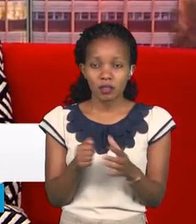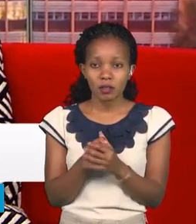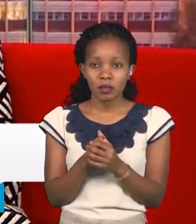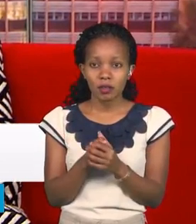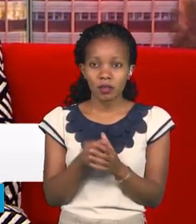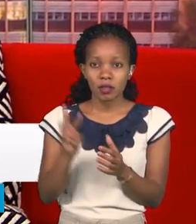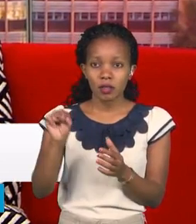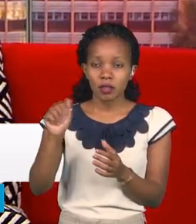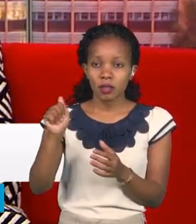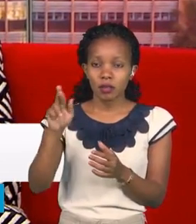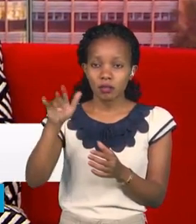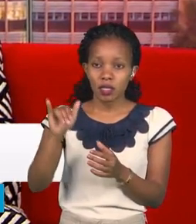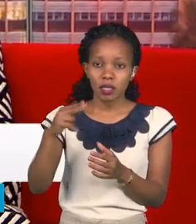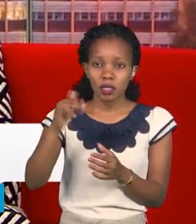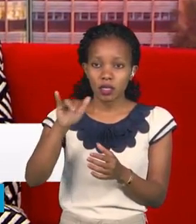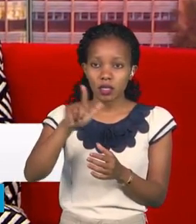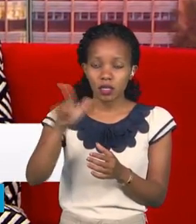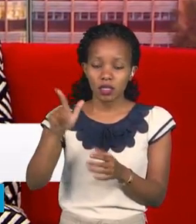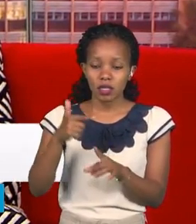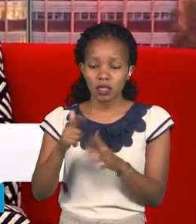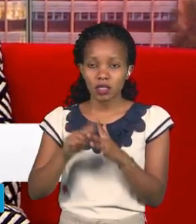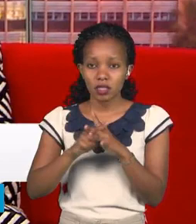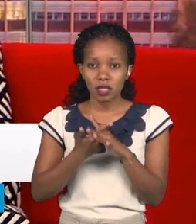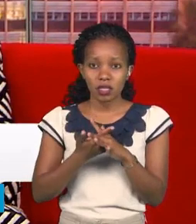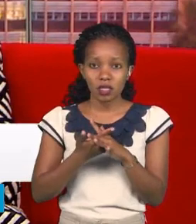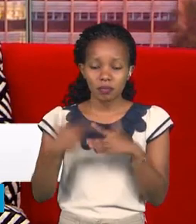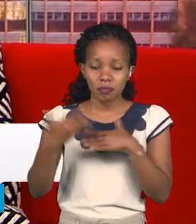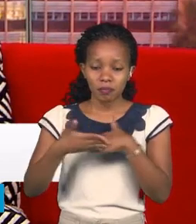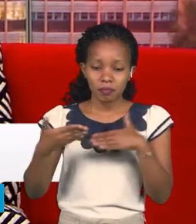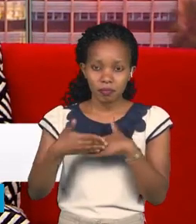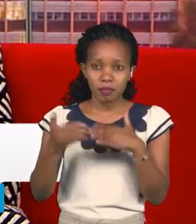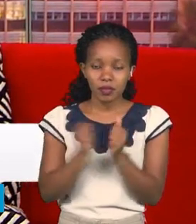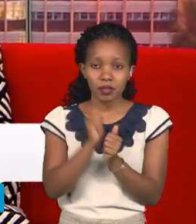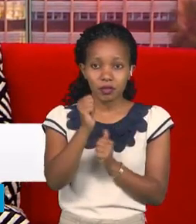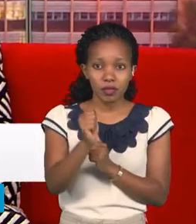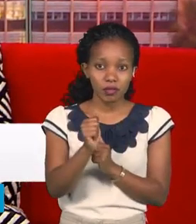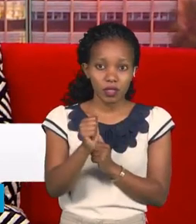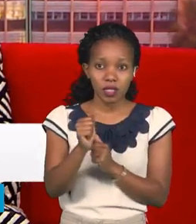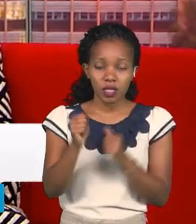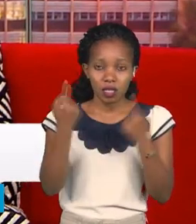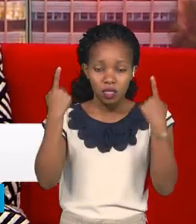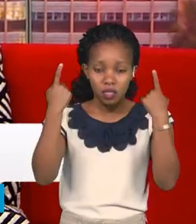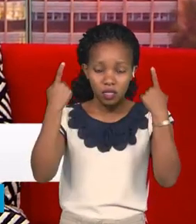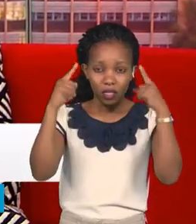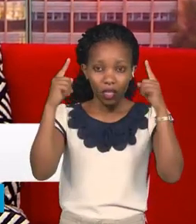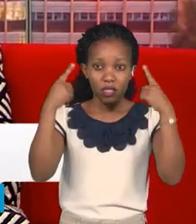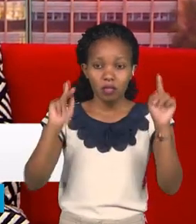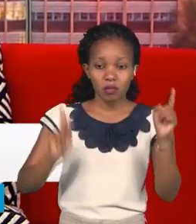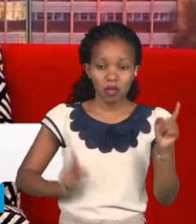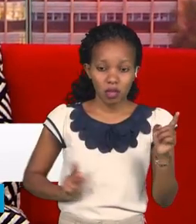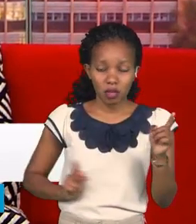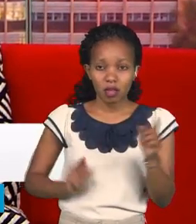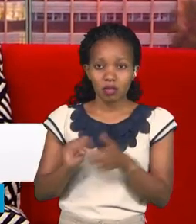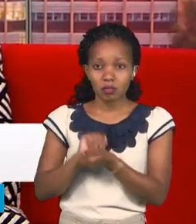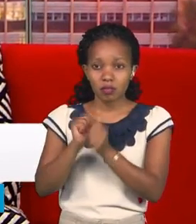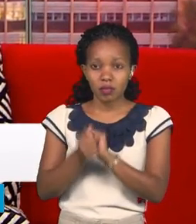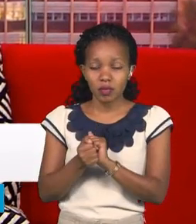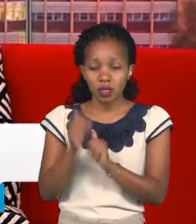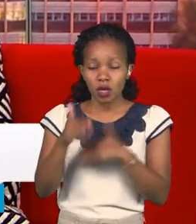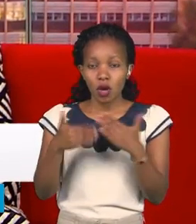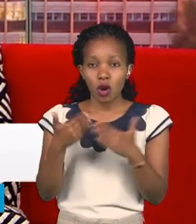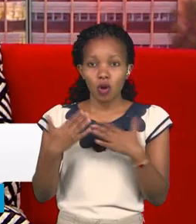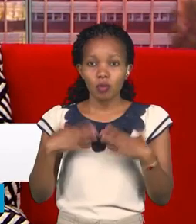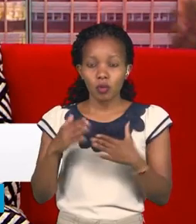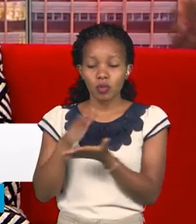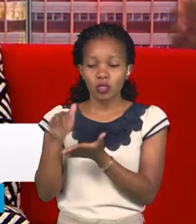a renal transplant program for the last 4-5 months, and we have done more than 15 successful kidney transplants. Now, all the countries in the South Central and East